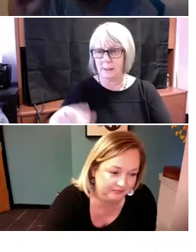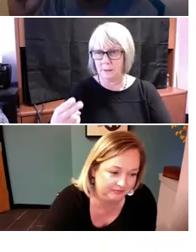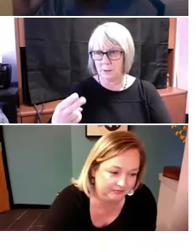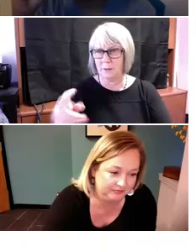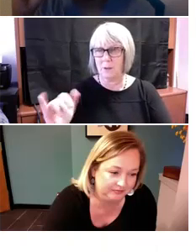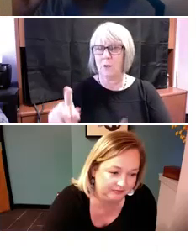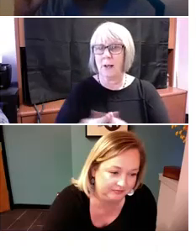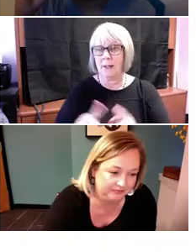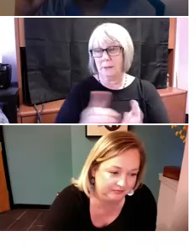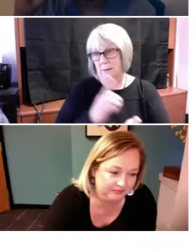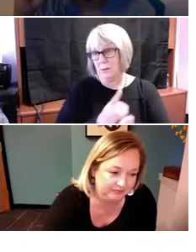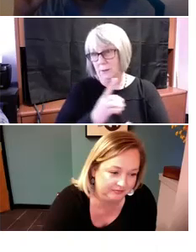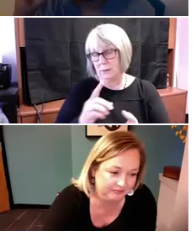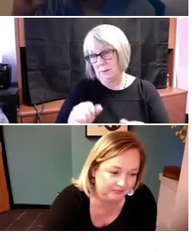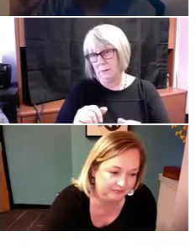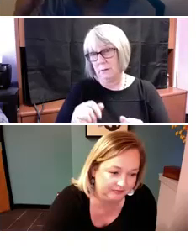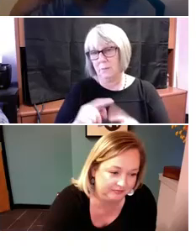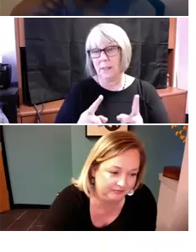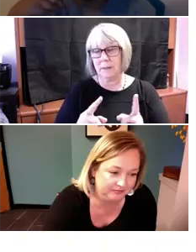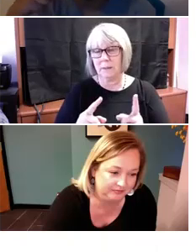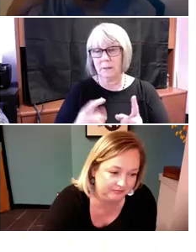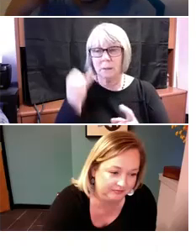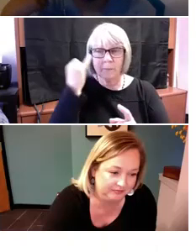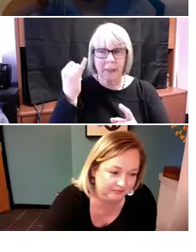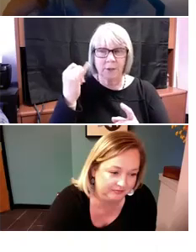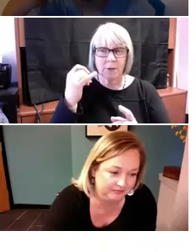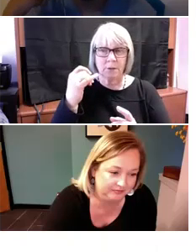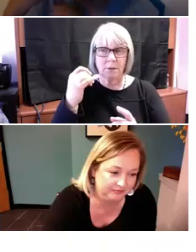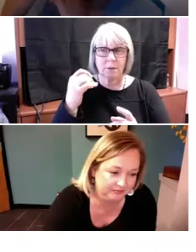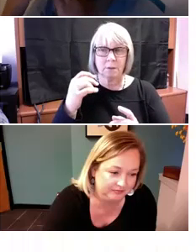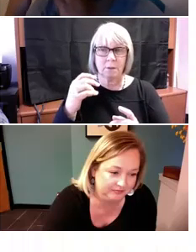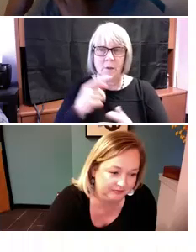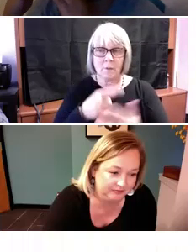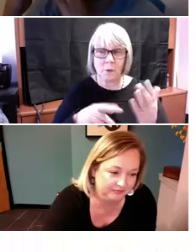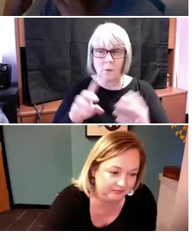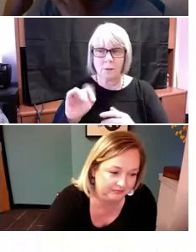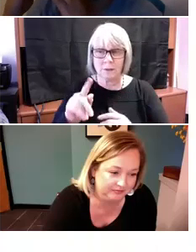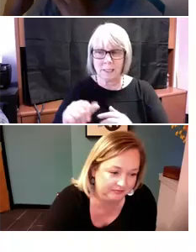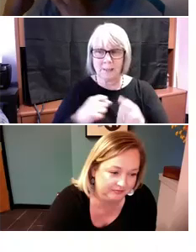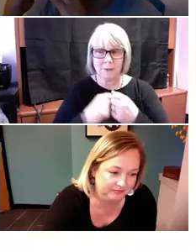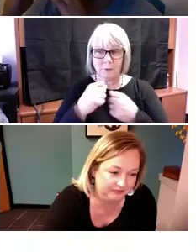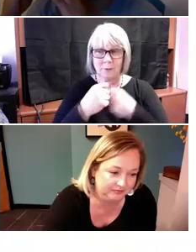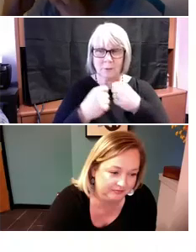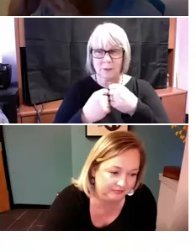dictionary. But imagine those data structures to be,